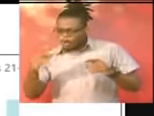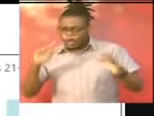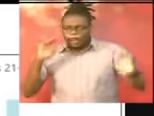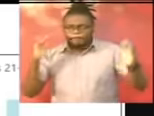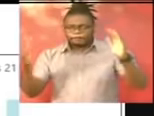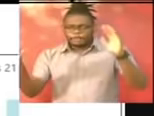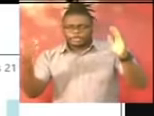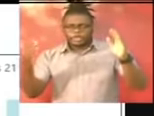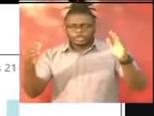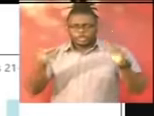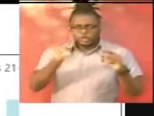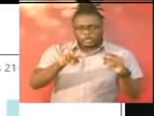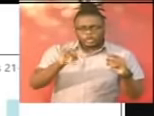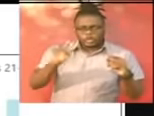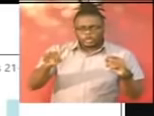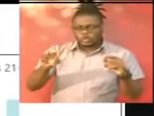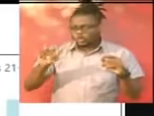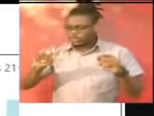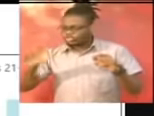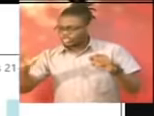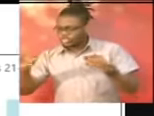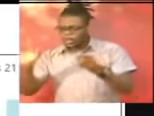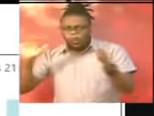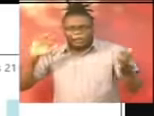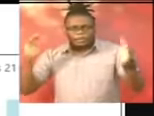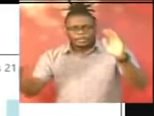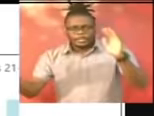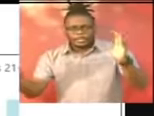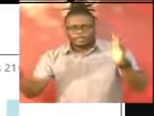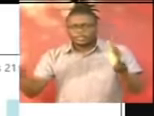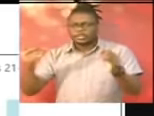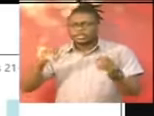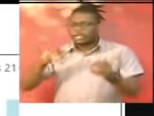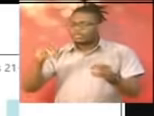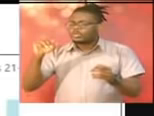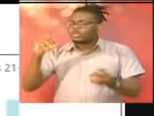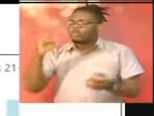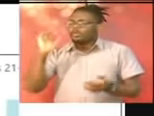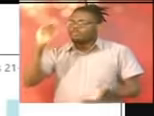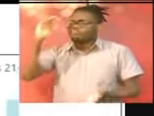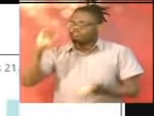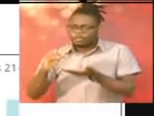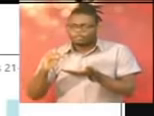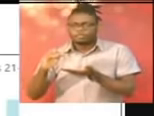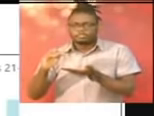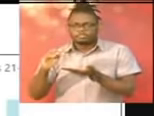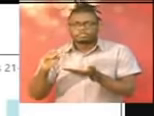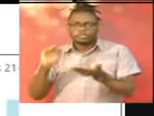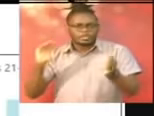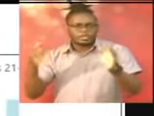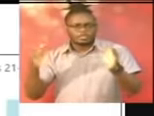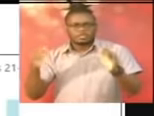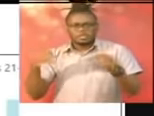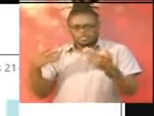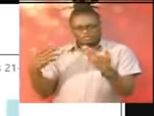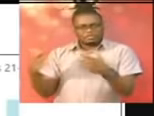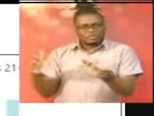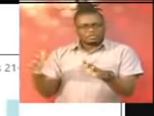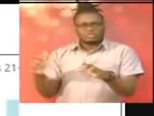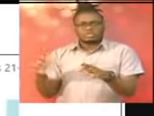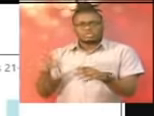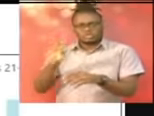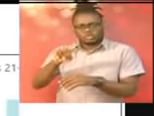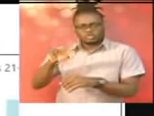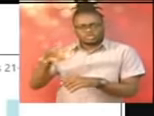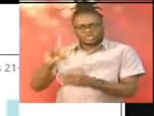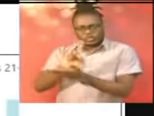week 23 is not complete at this point in time. We are just about 87 to 90% complete with that particular week. However,